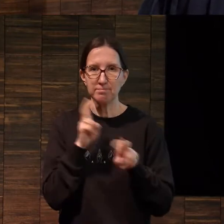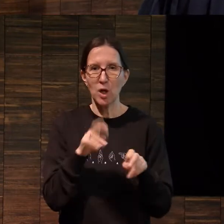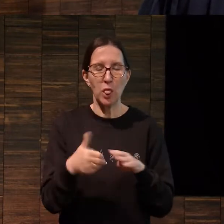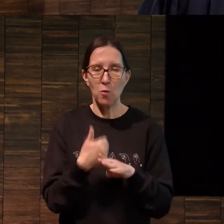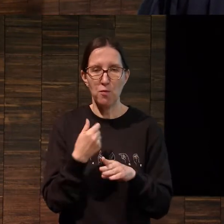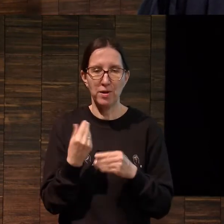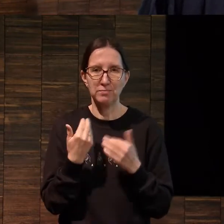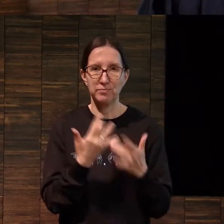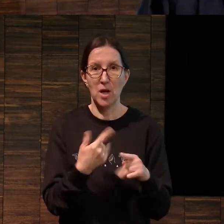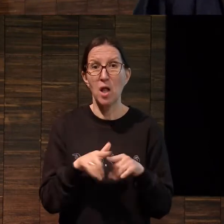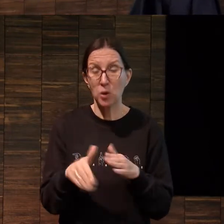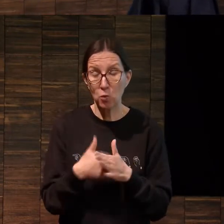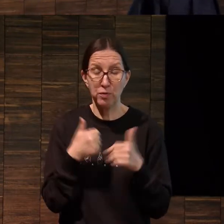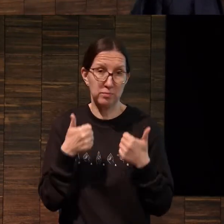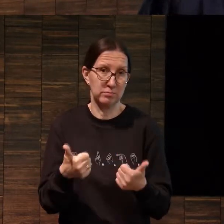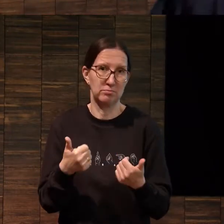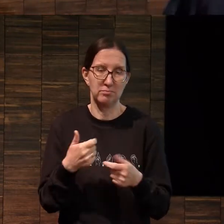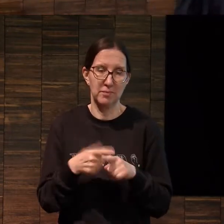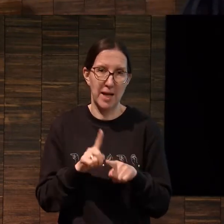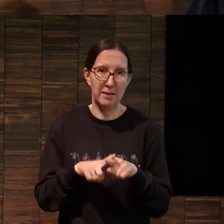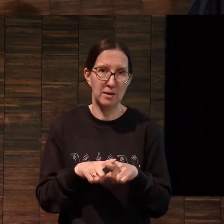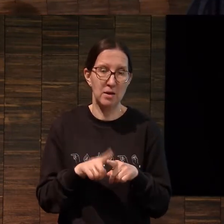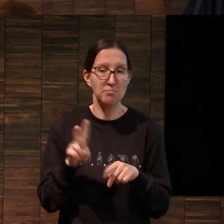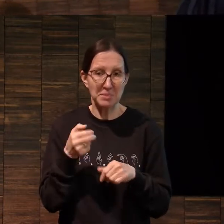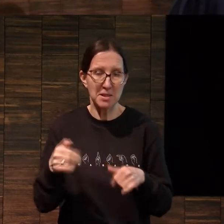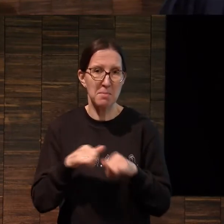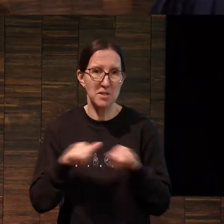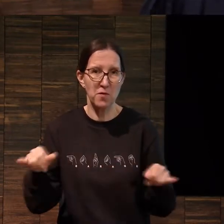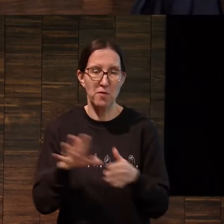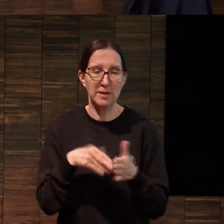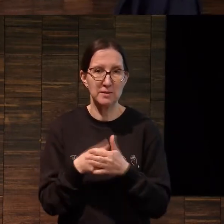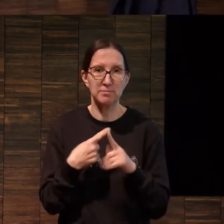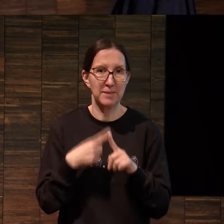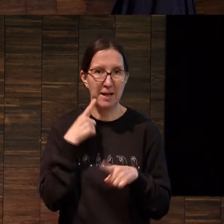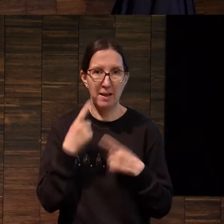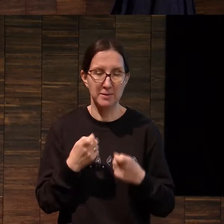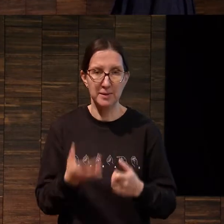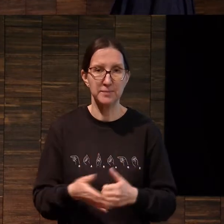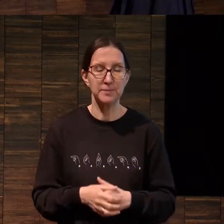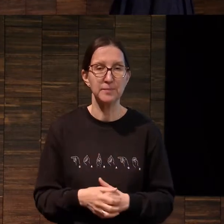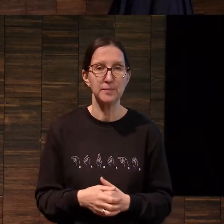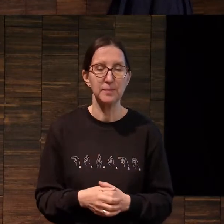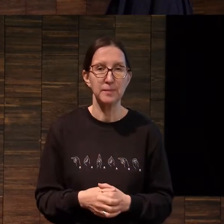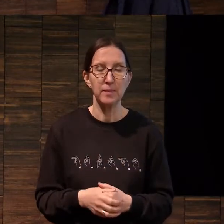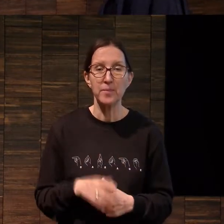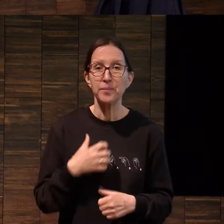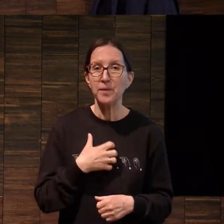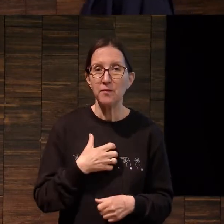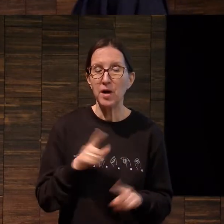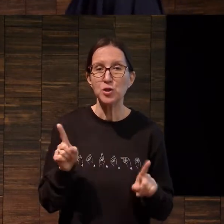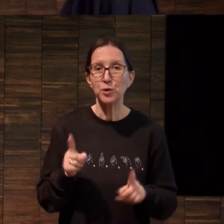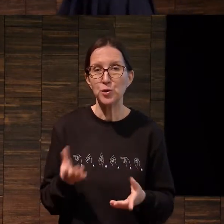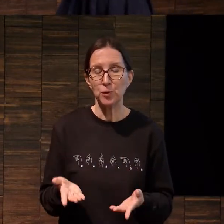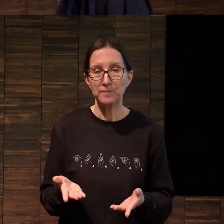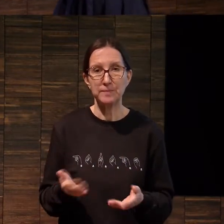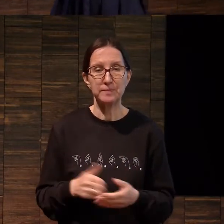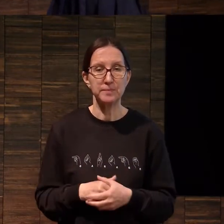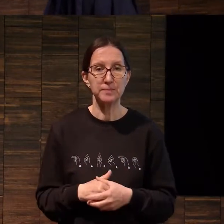means that very soon we'll have a new numerical parameter for it. And that's good because it's developing and it has to